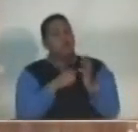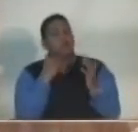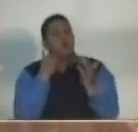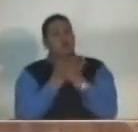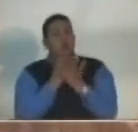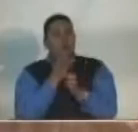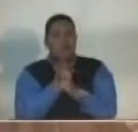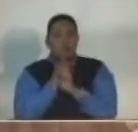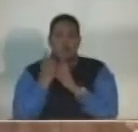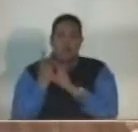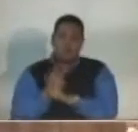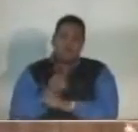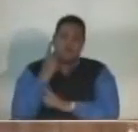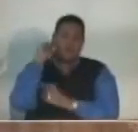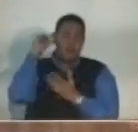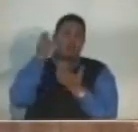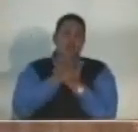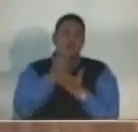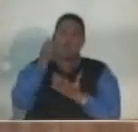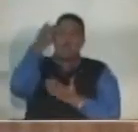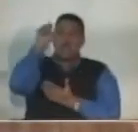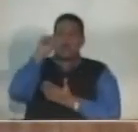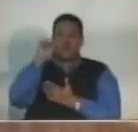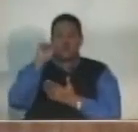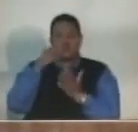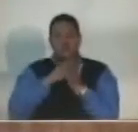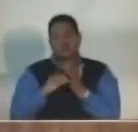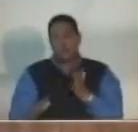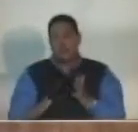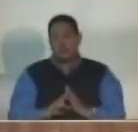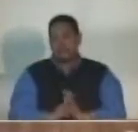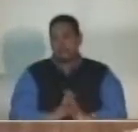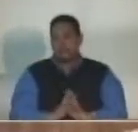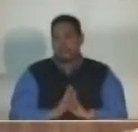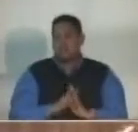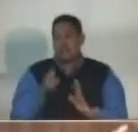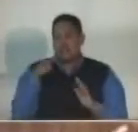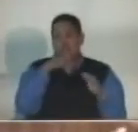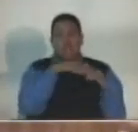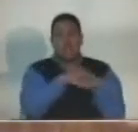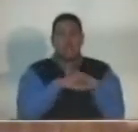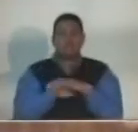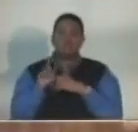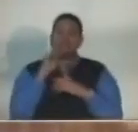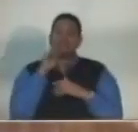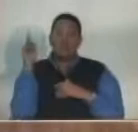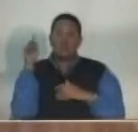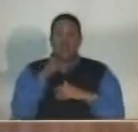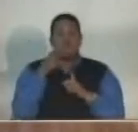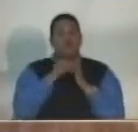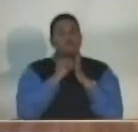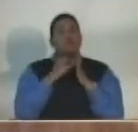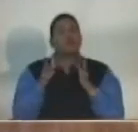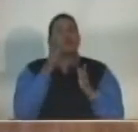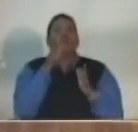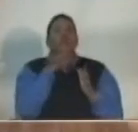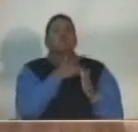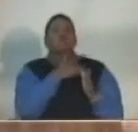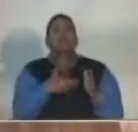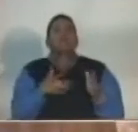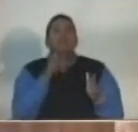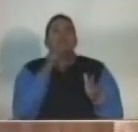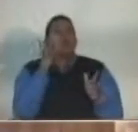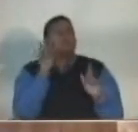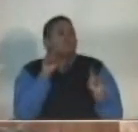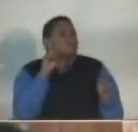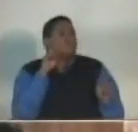examinations appropriate for graduating high school students. And these entries tend to come, from students who would normally not be